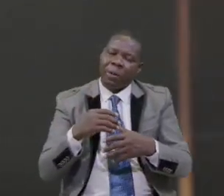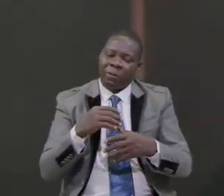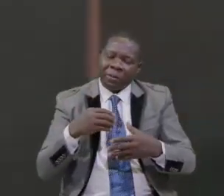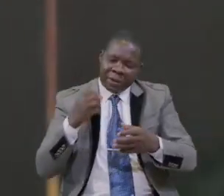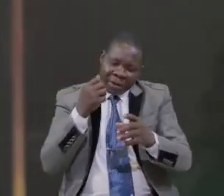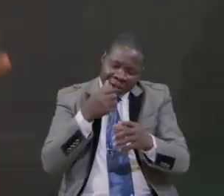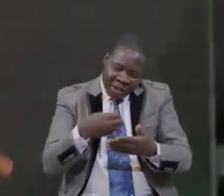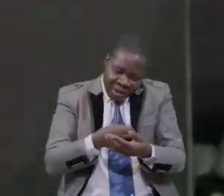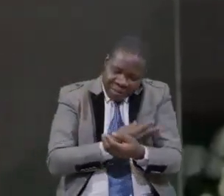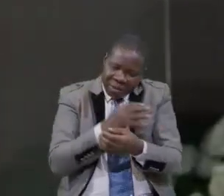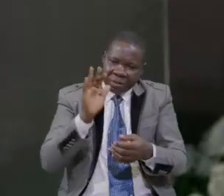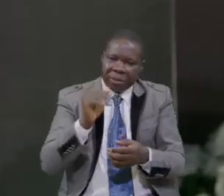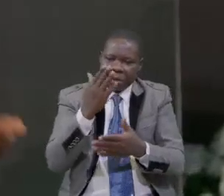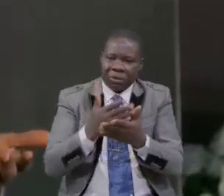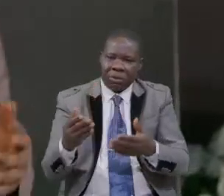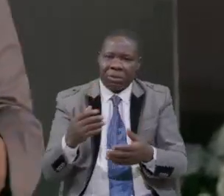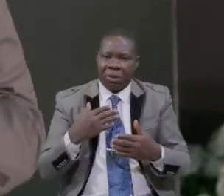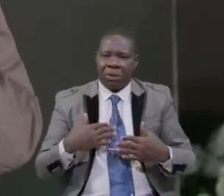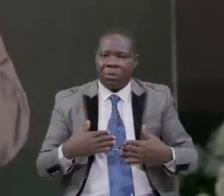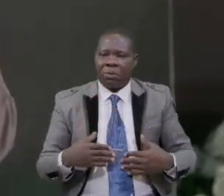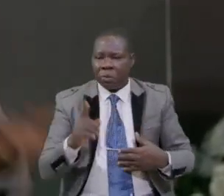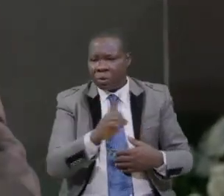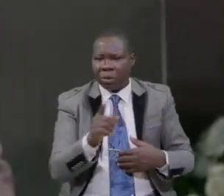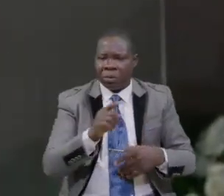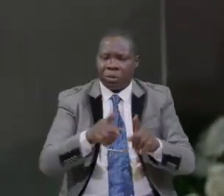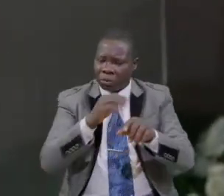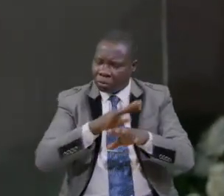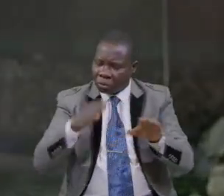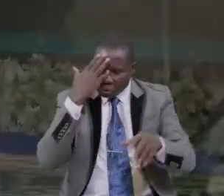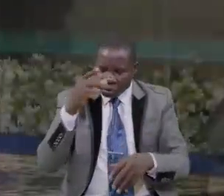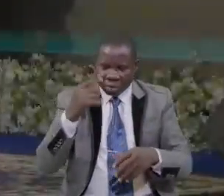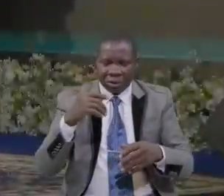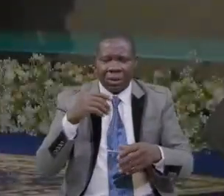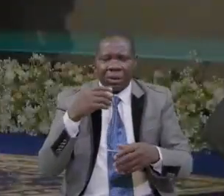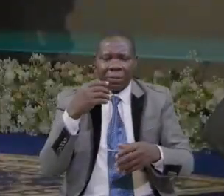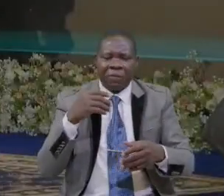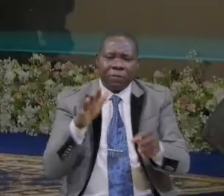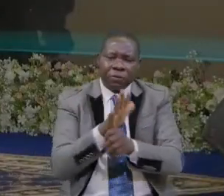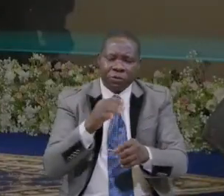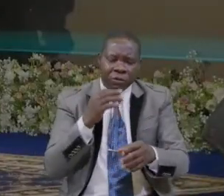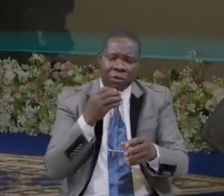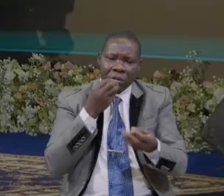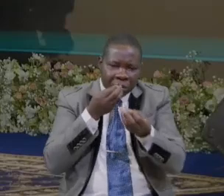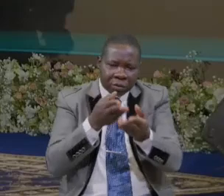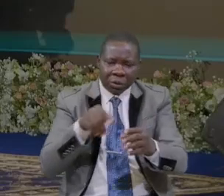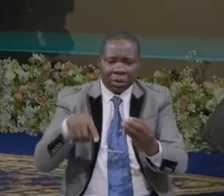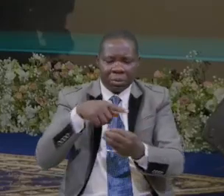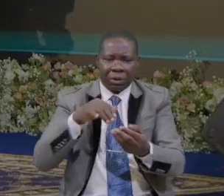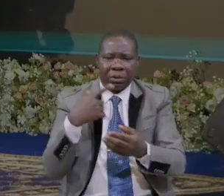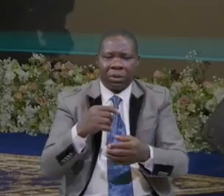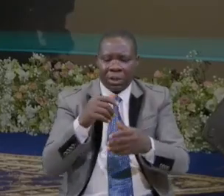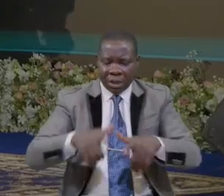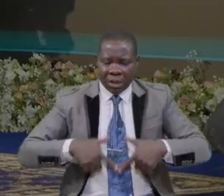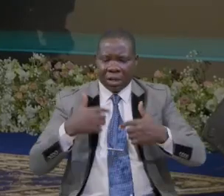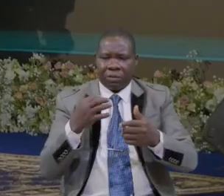but you don't know the details of his life, his private life. You don't know how dependable,